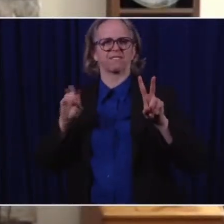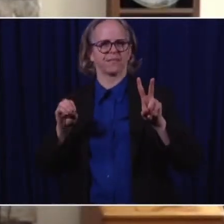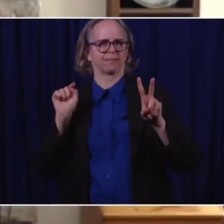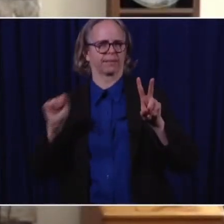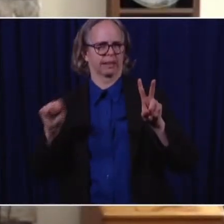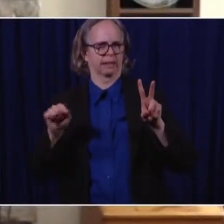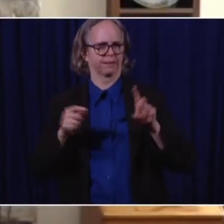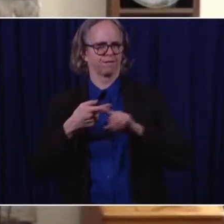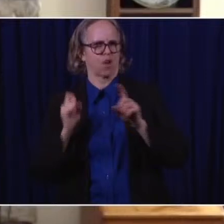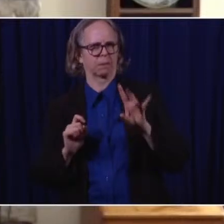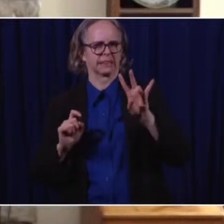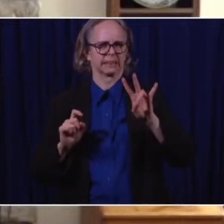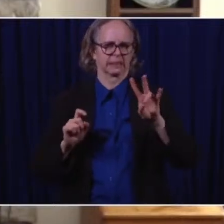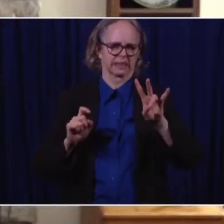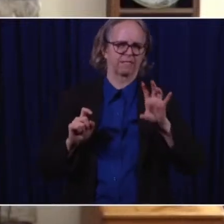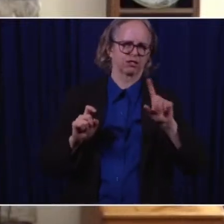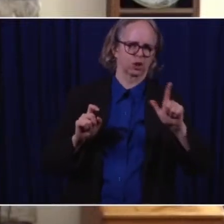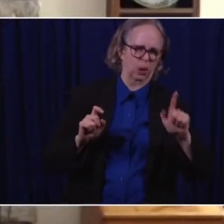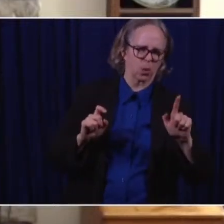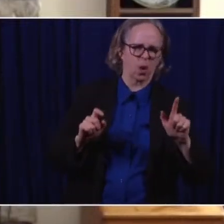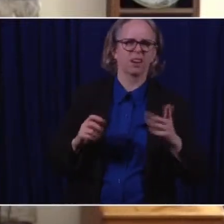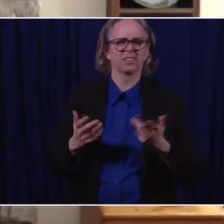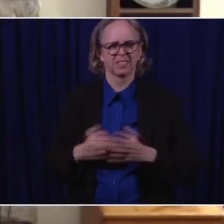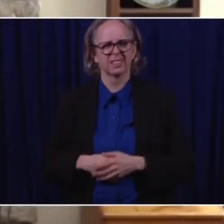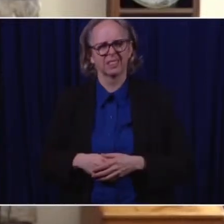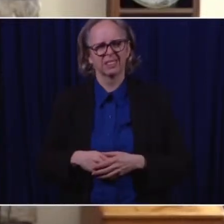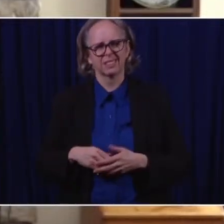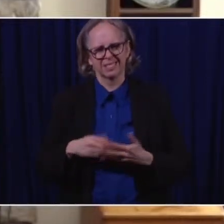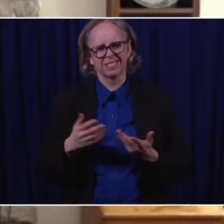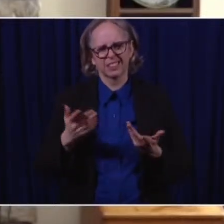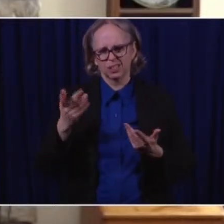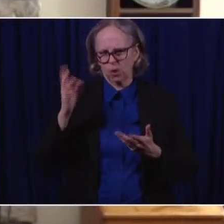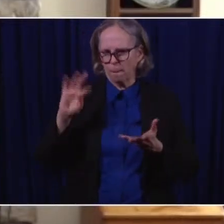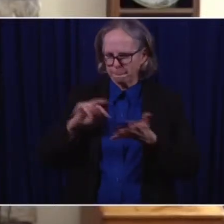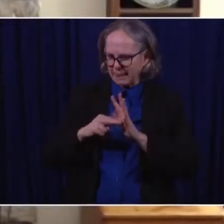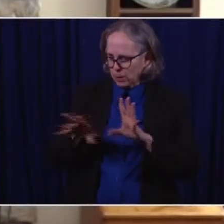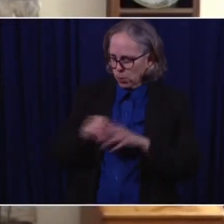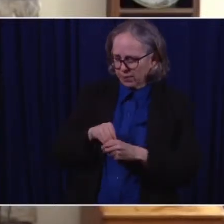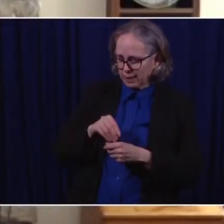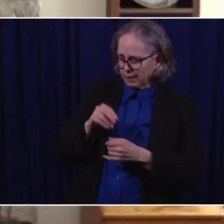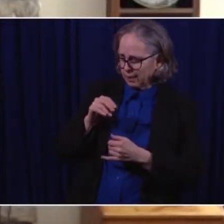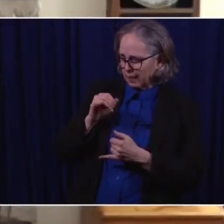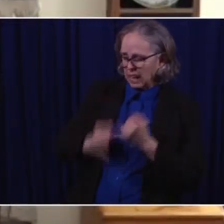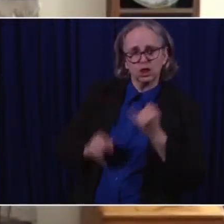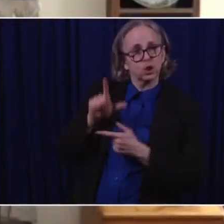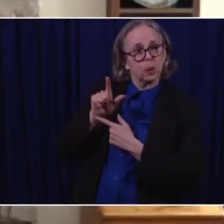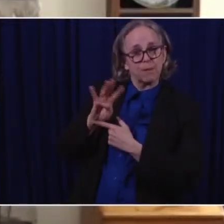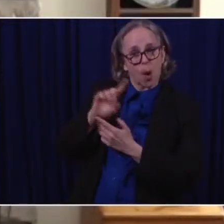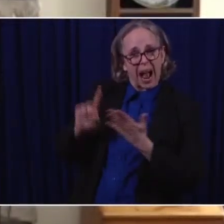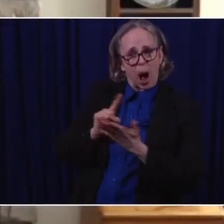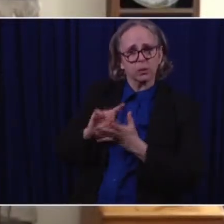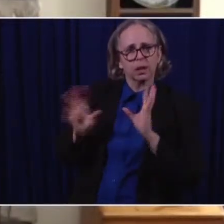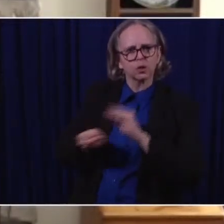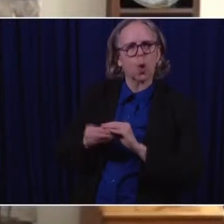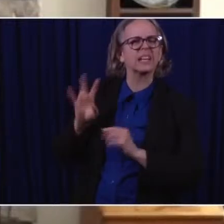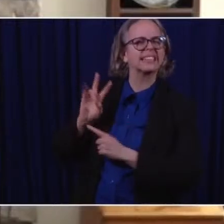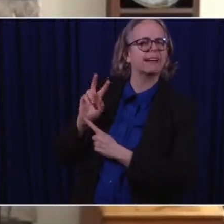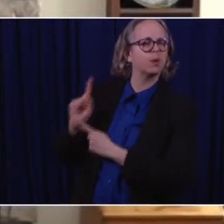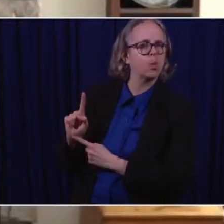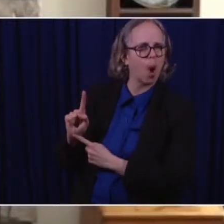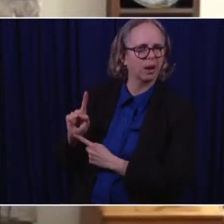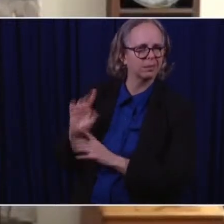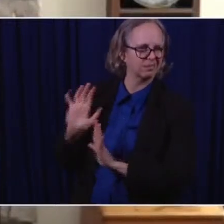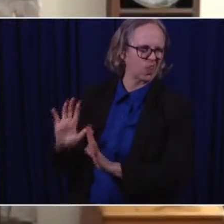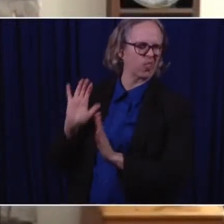So 71 would have been the normal cases we would have thought would have come in. Let's go to our next slide,